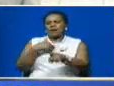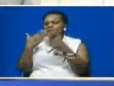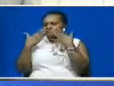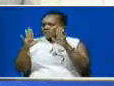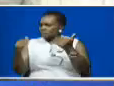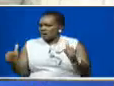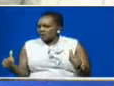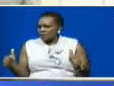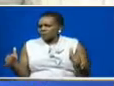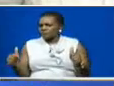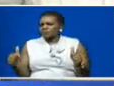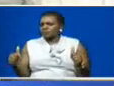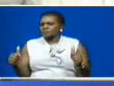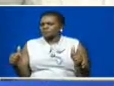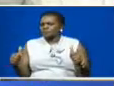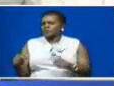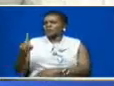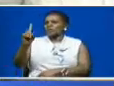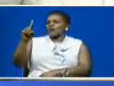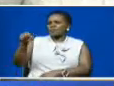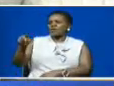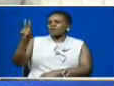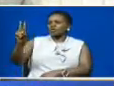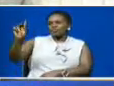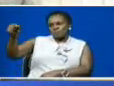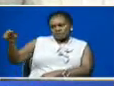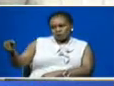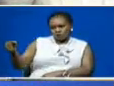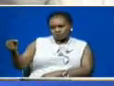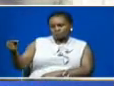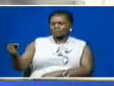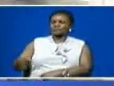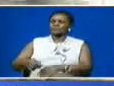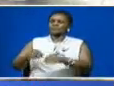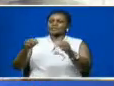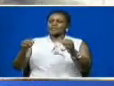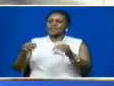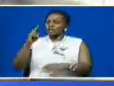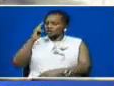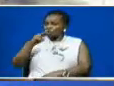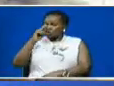1. They are about 1.2 million. If we